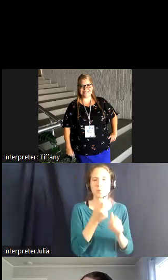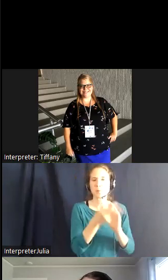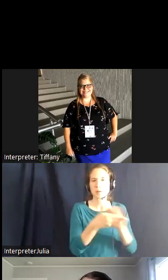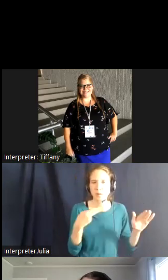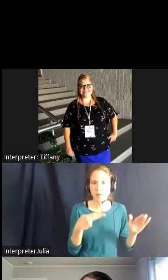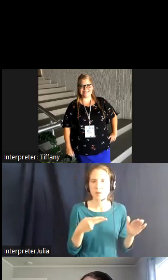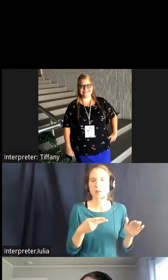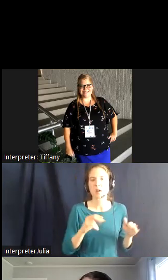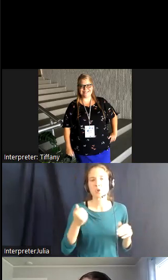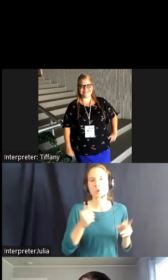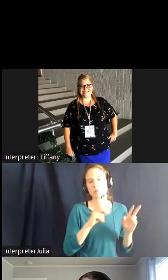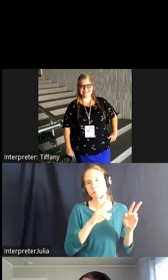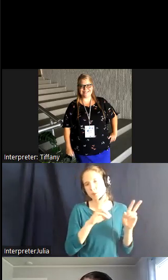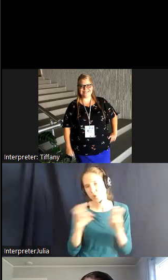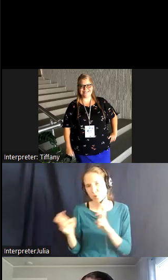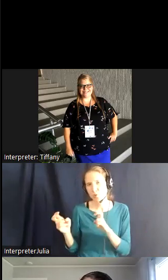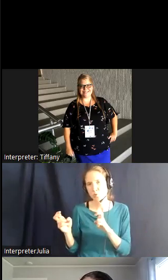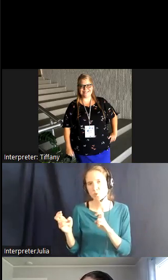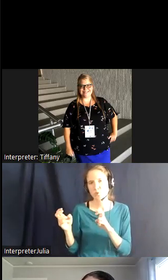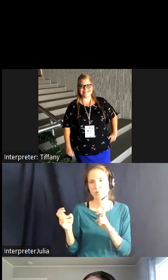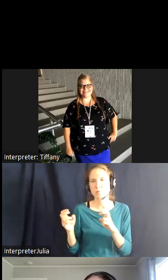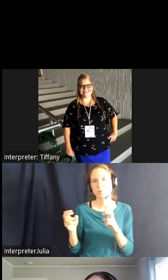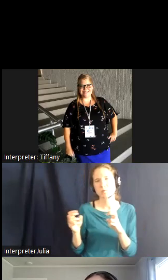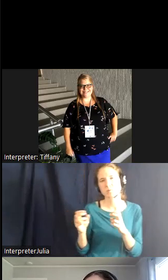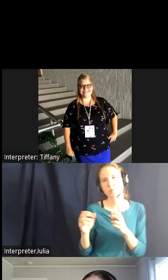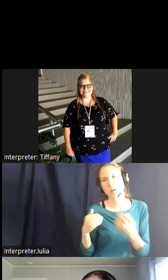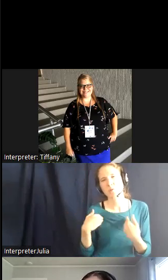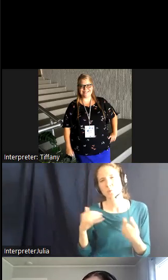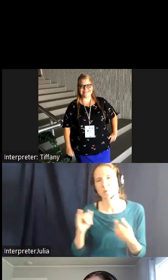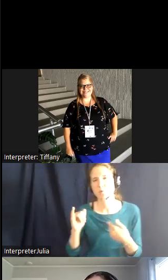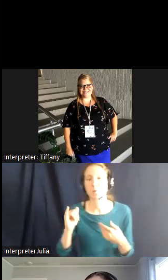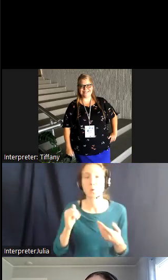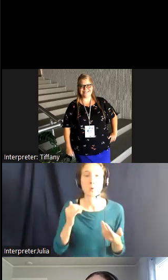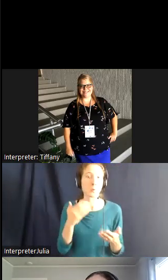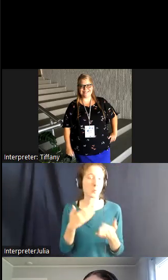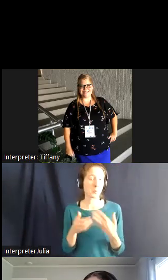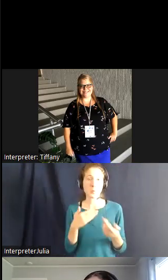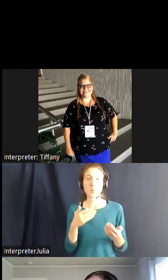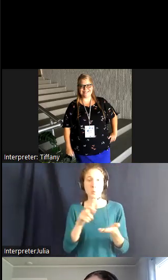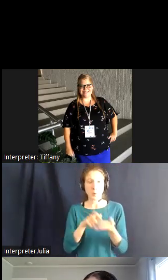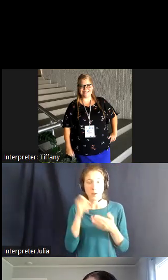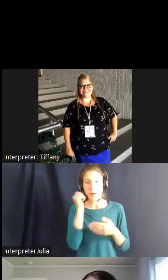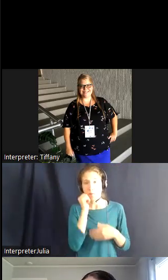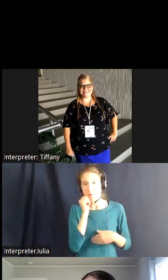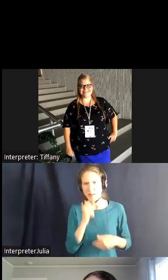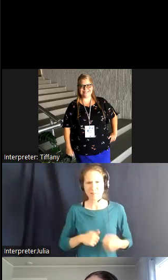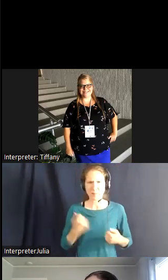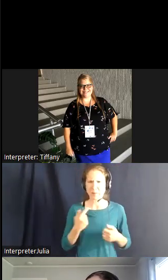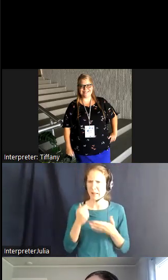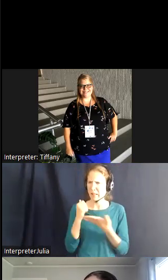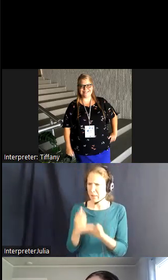conditions, or if an individual requires assistance with activities of daily living, displays of aggressive